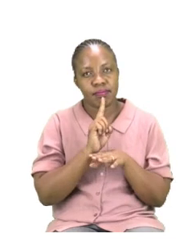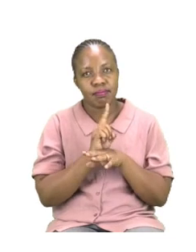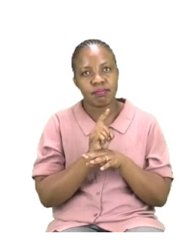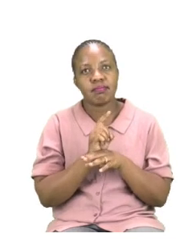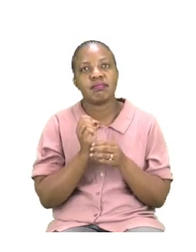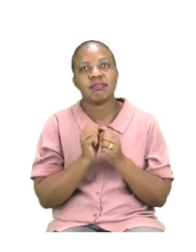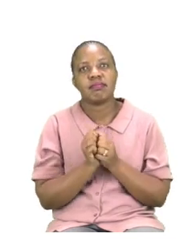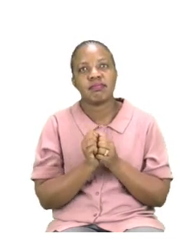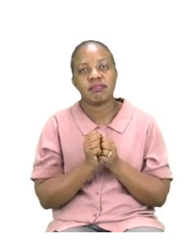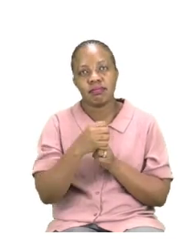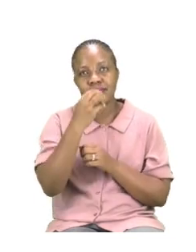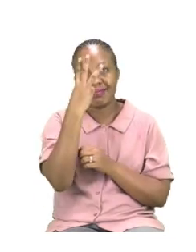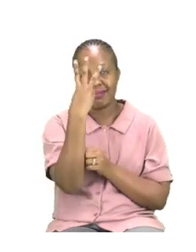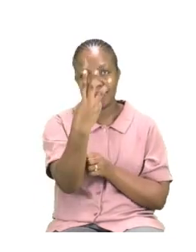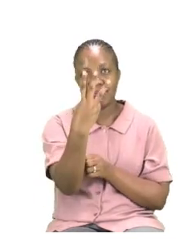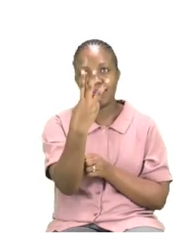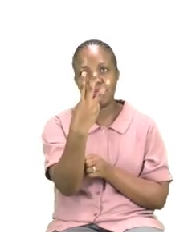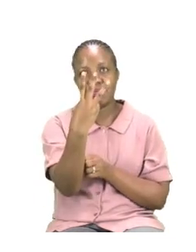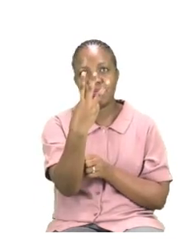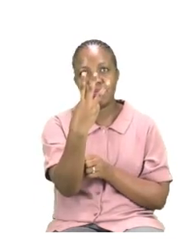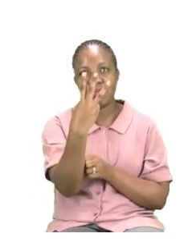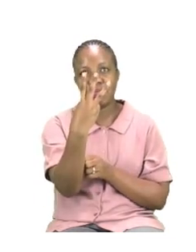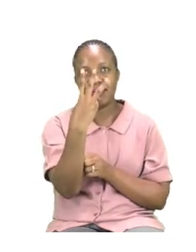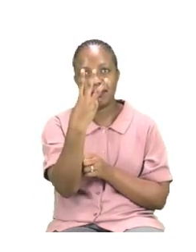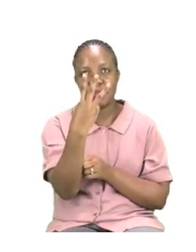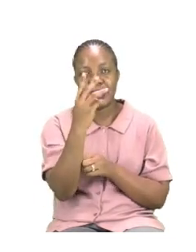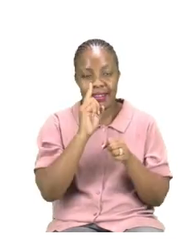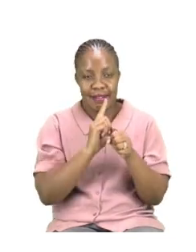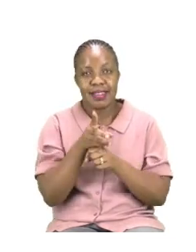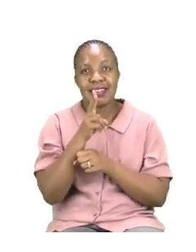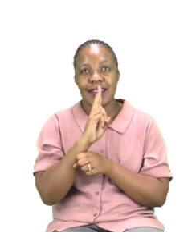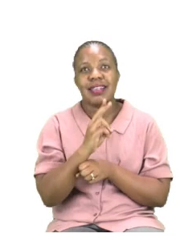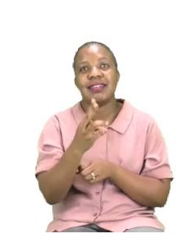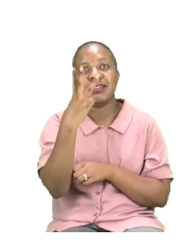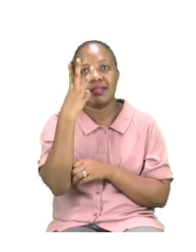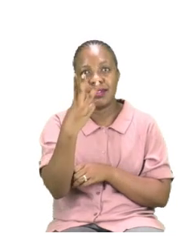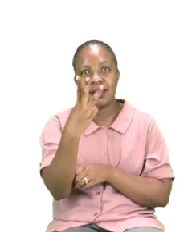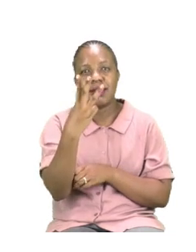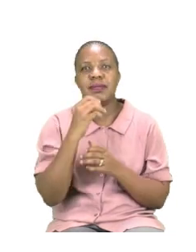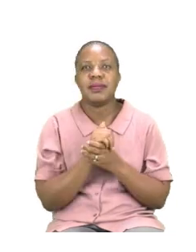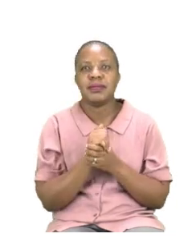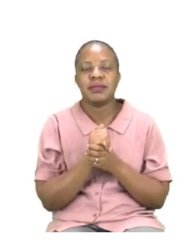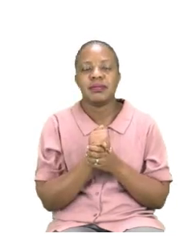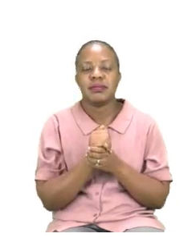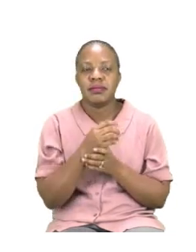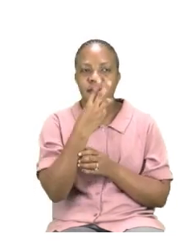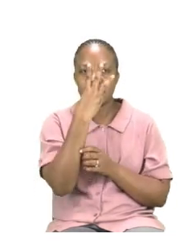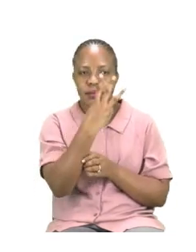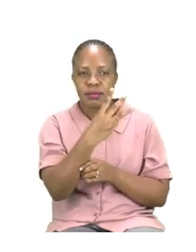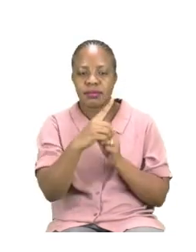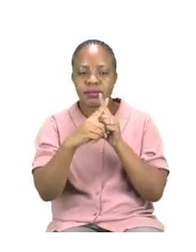is 3. So the answer is 3. If we say 3 times